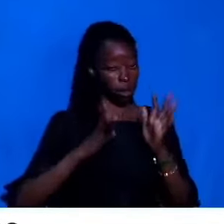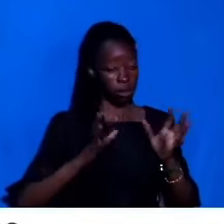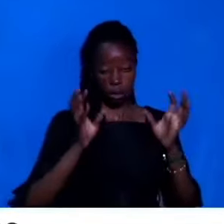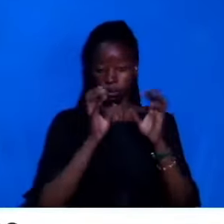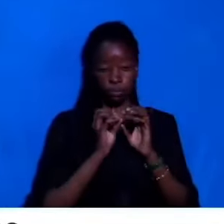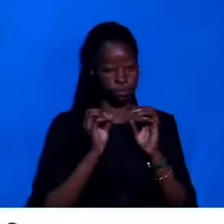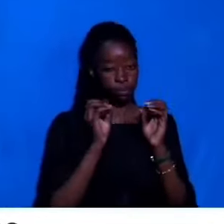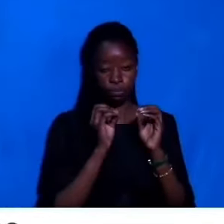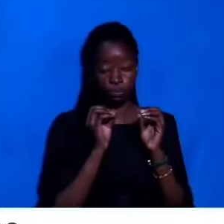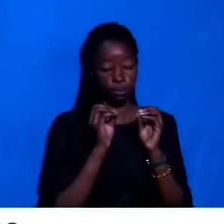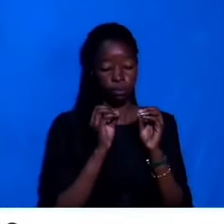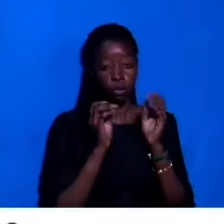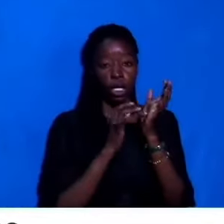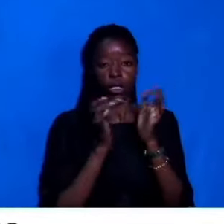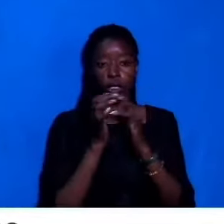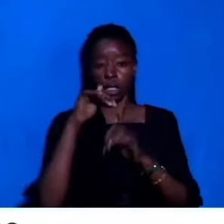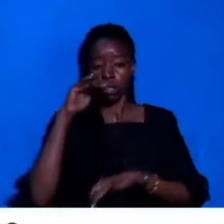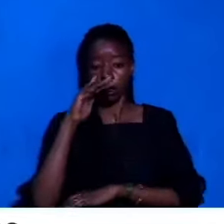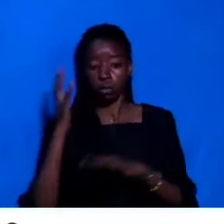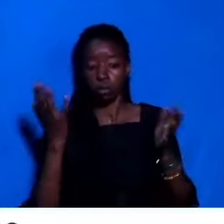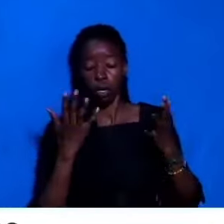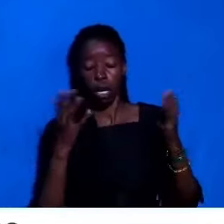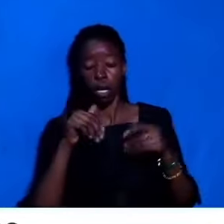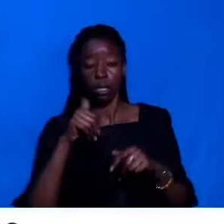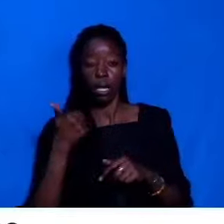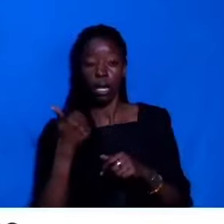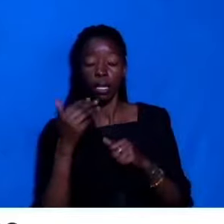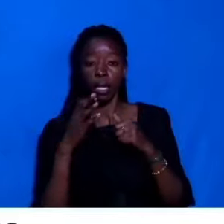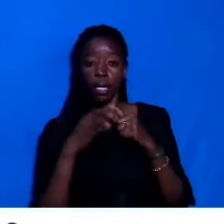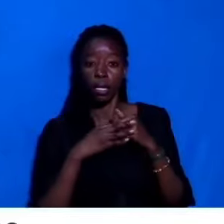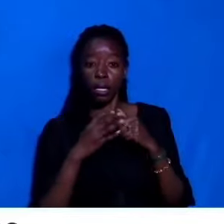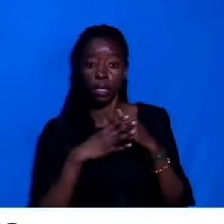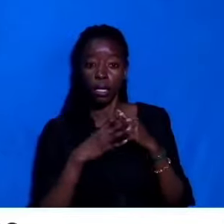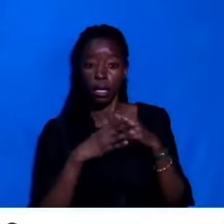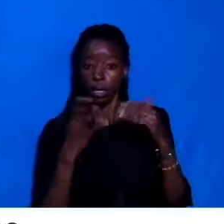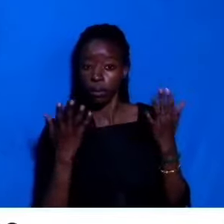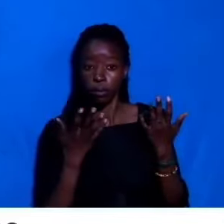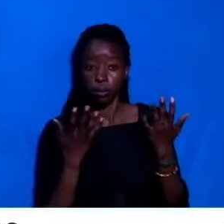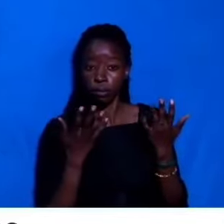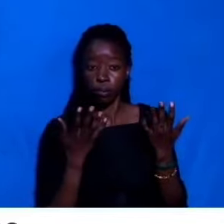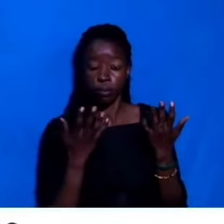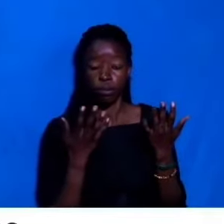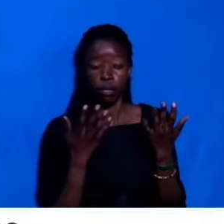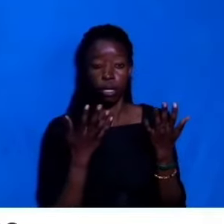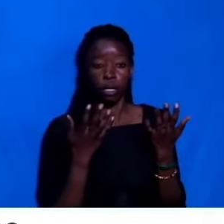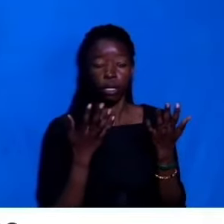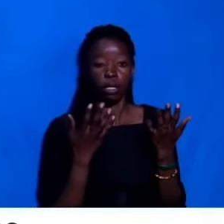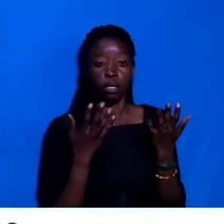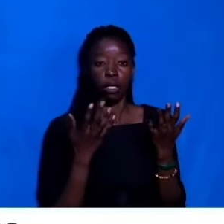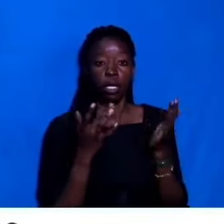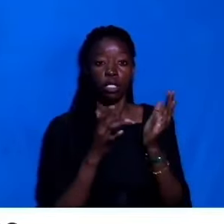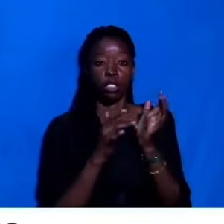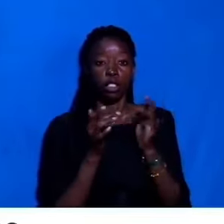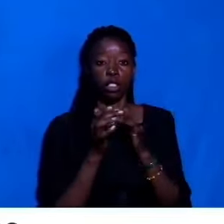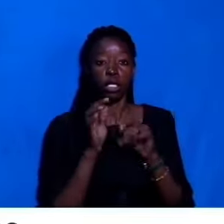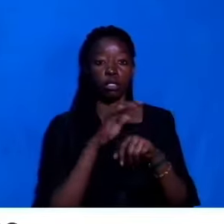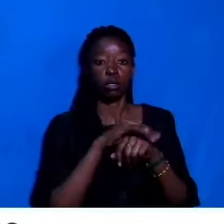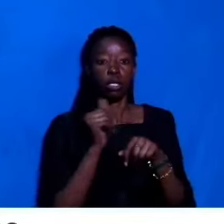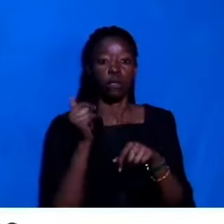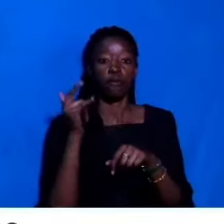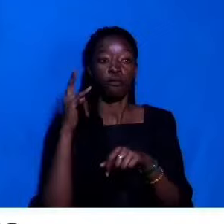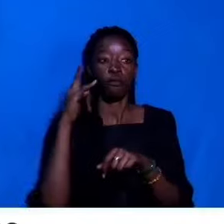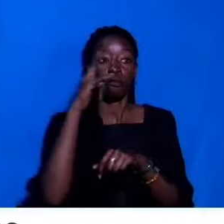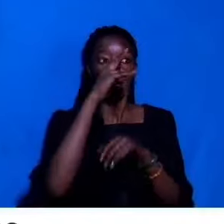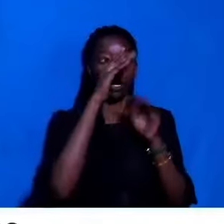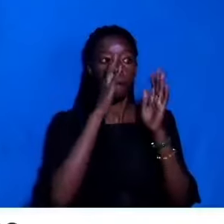this the only one who has come back? In fact, Jesus calls him a foreigner, meaning that probably he was not even a